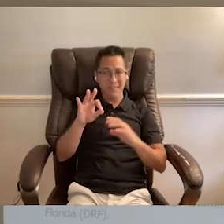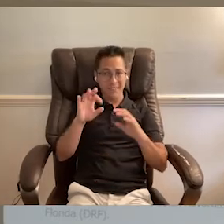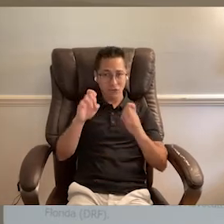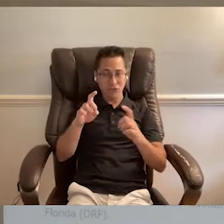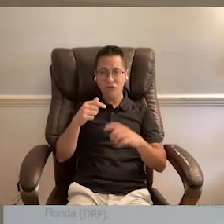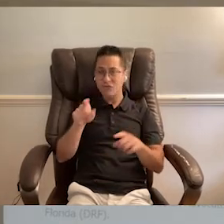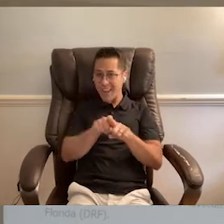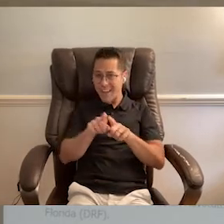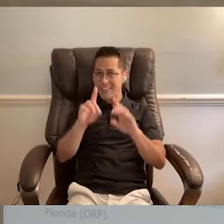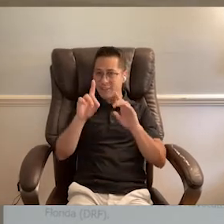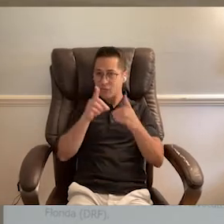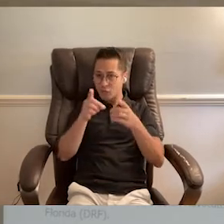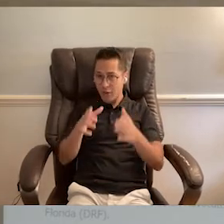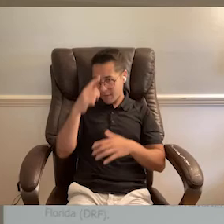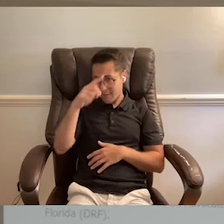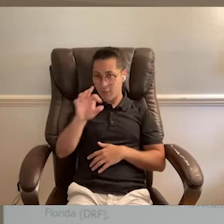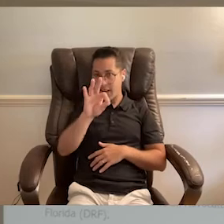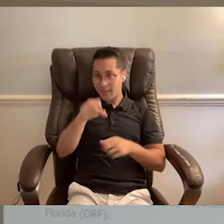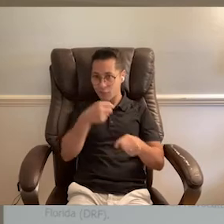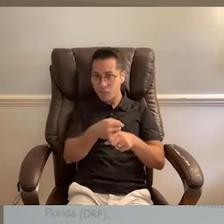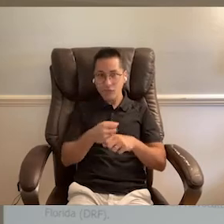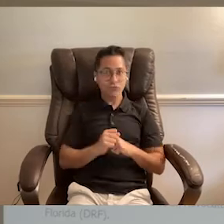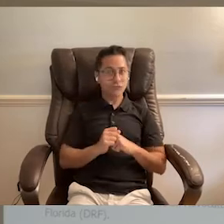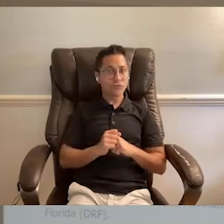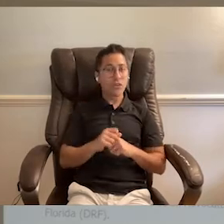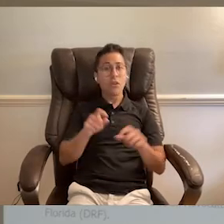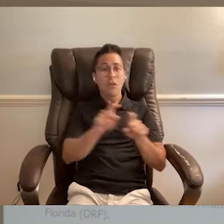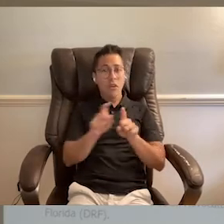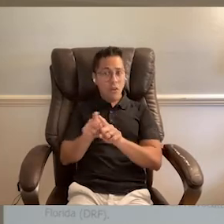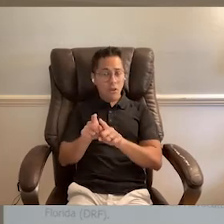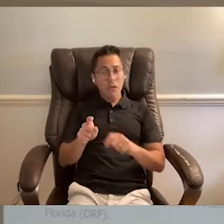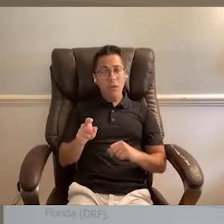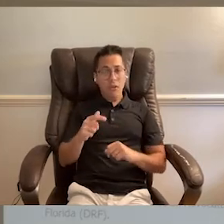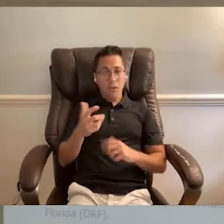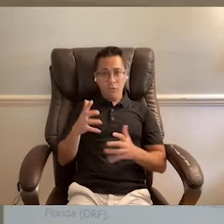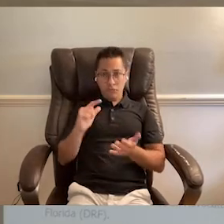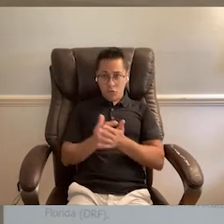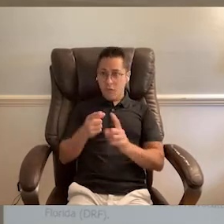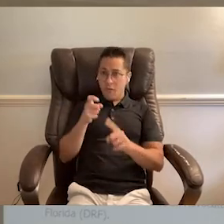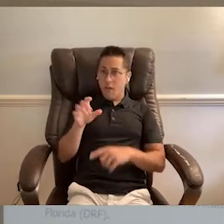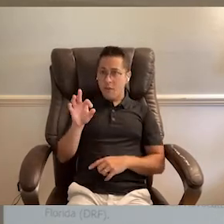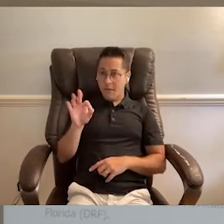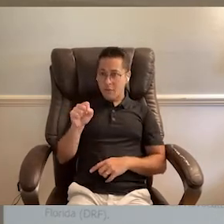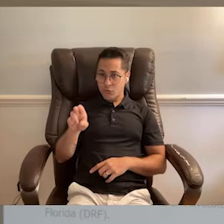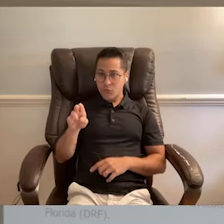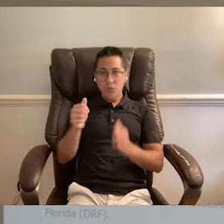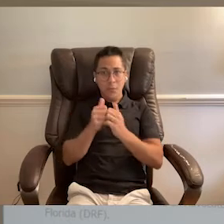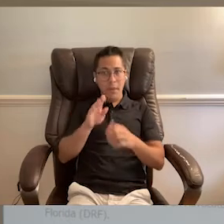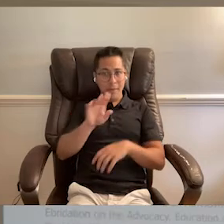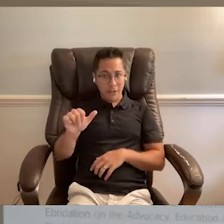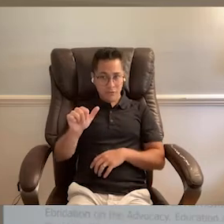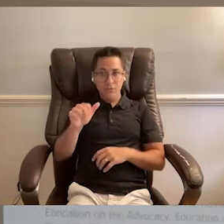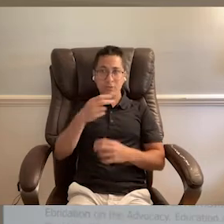years. I also graduated from Florida State University with my bachelor's and master's in special